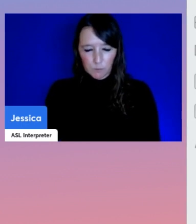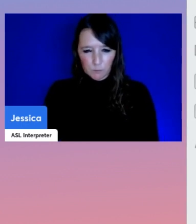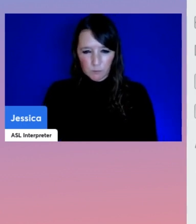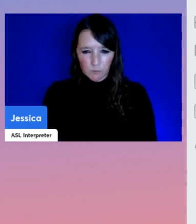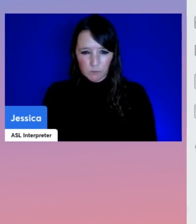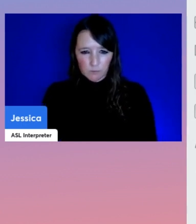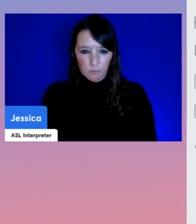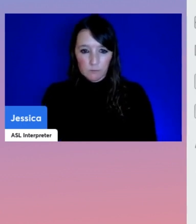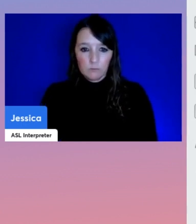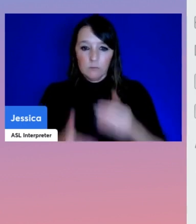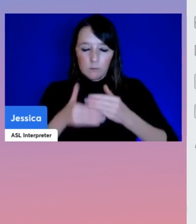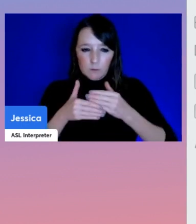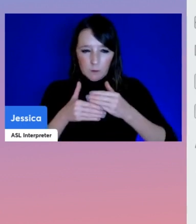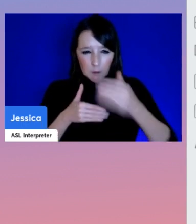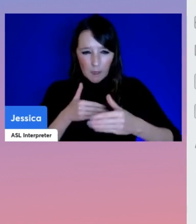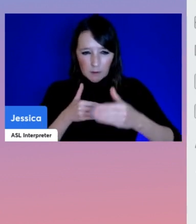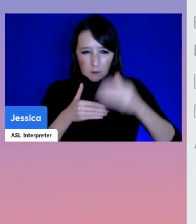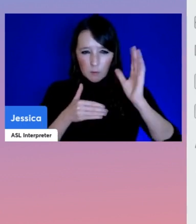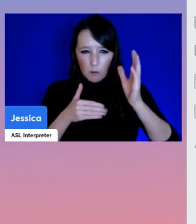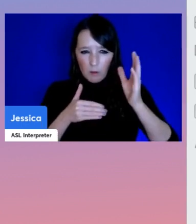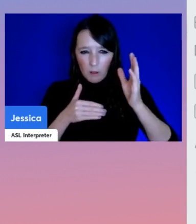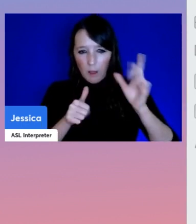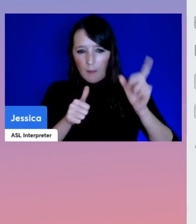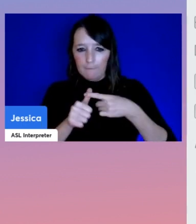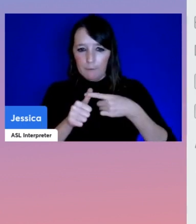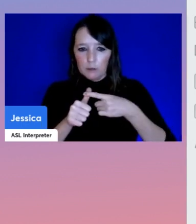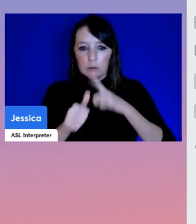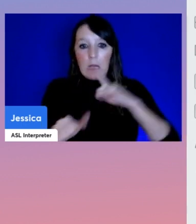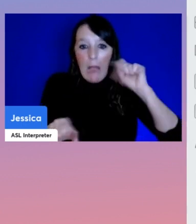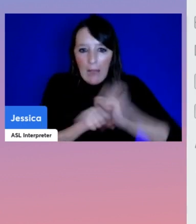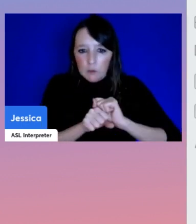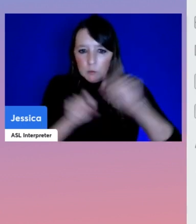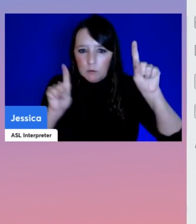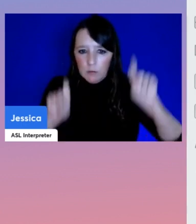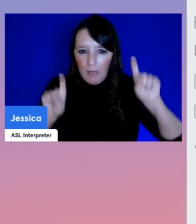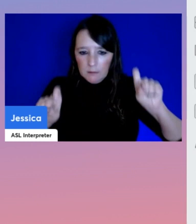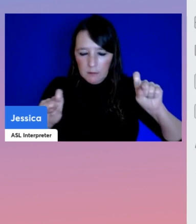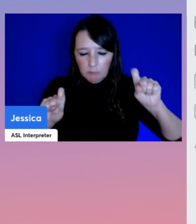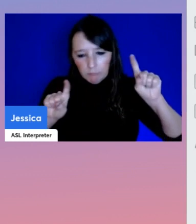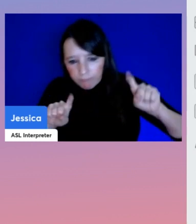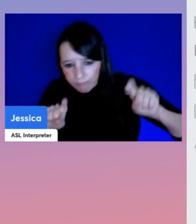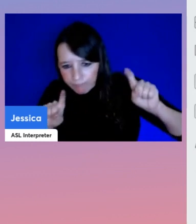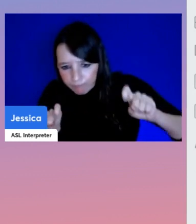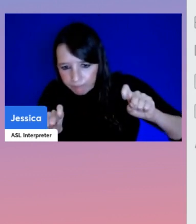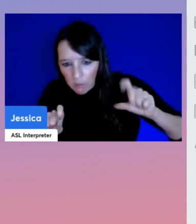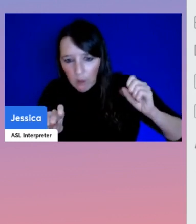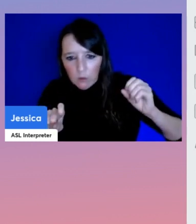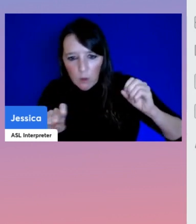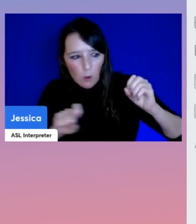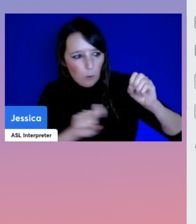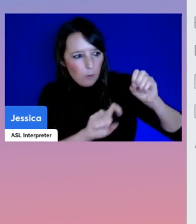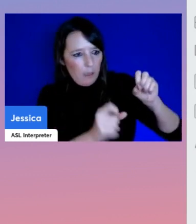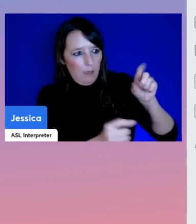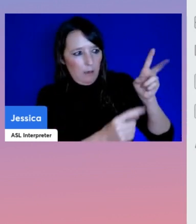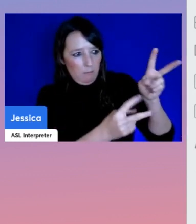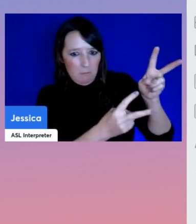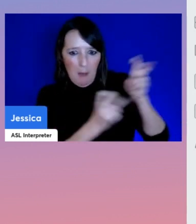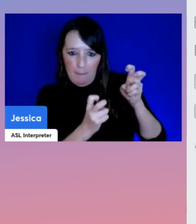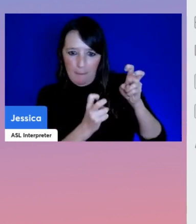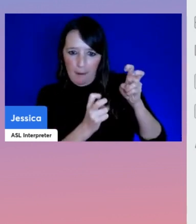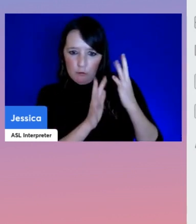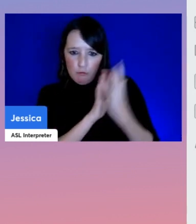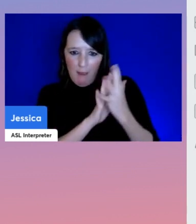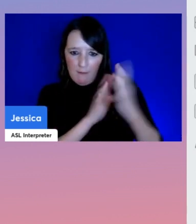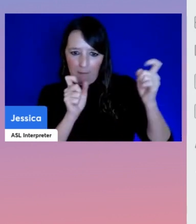And next we come to maybe the first actual test. So we're polling traffic manager and making sure that the